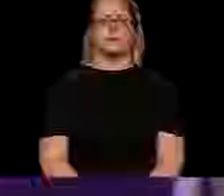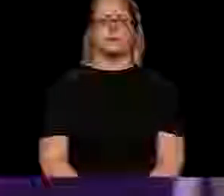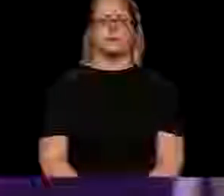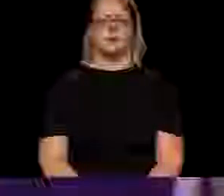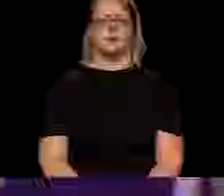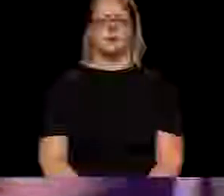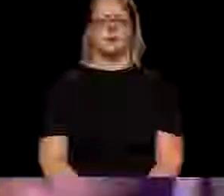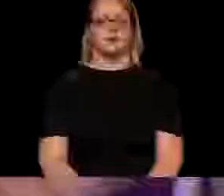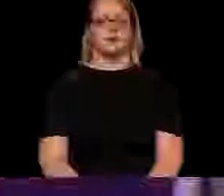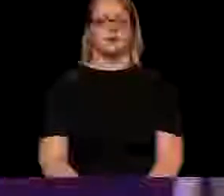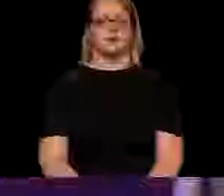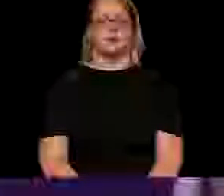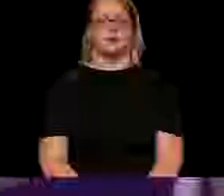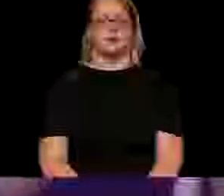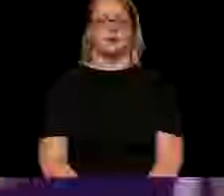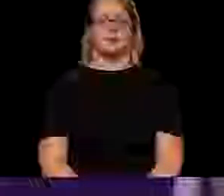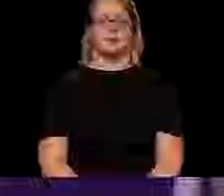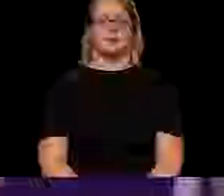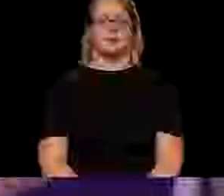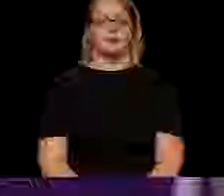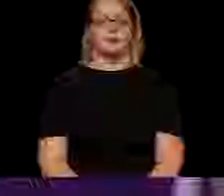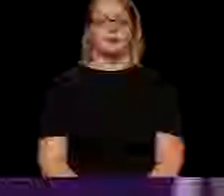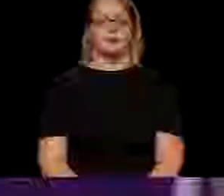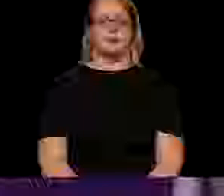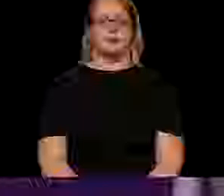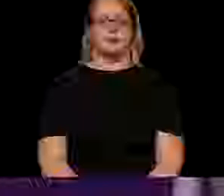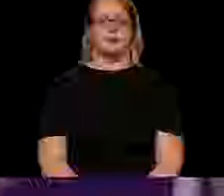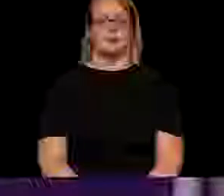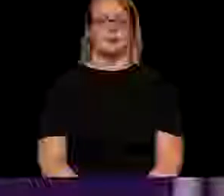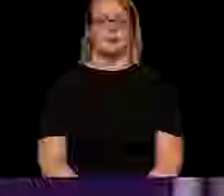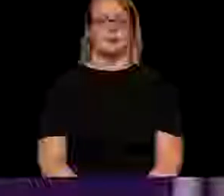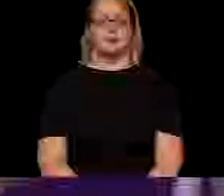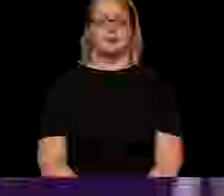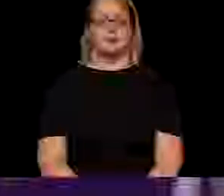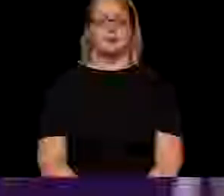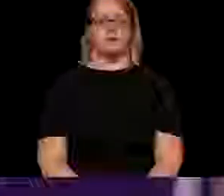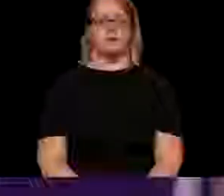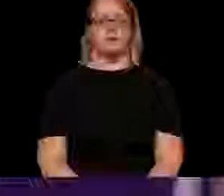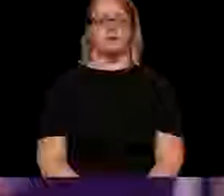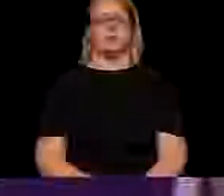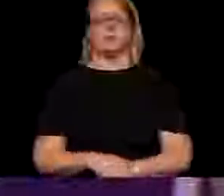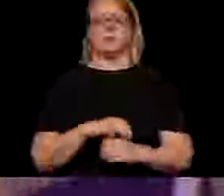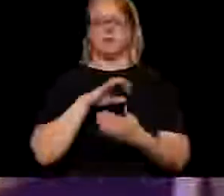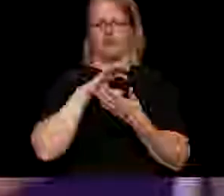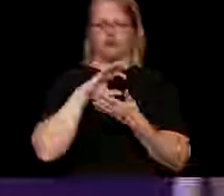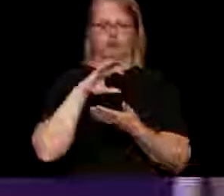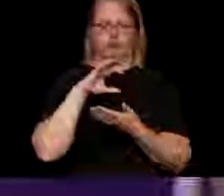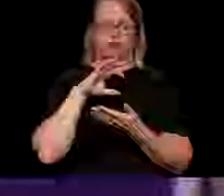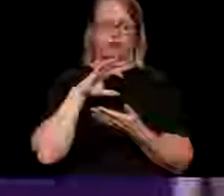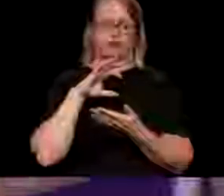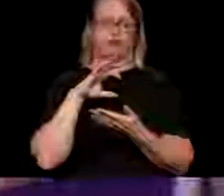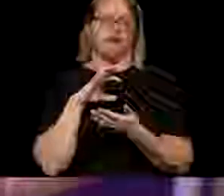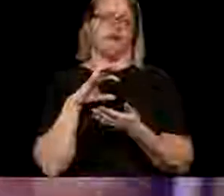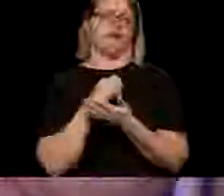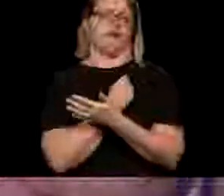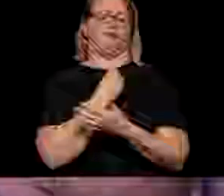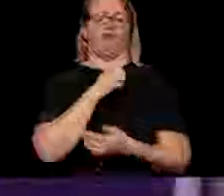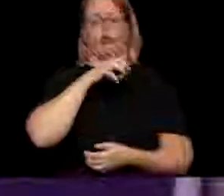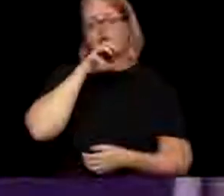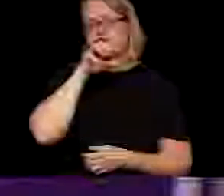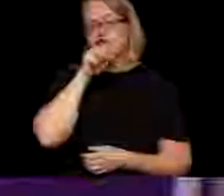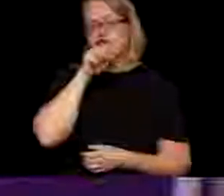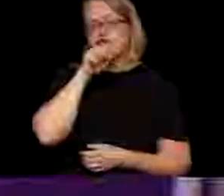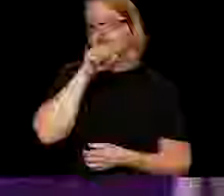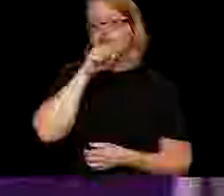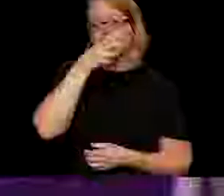And we're going to start with a deep orange and repeat the same exact steps. A little